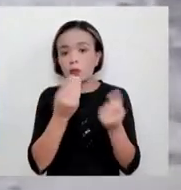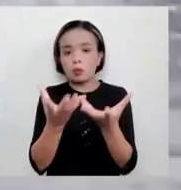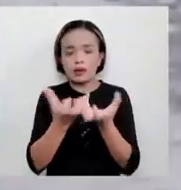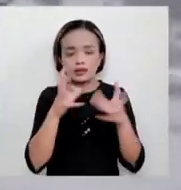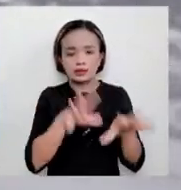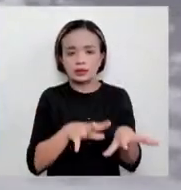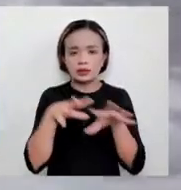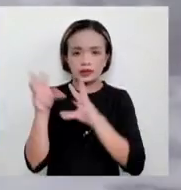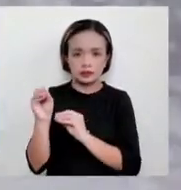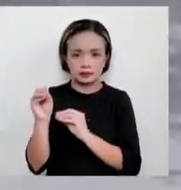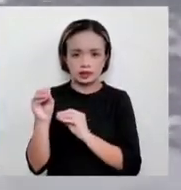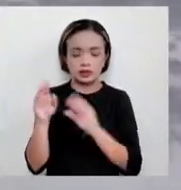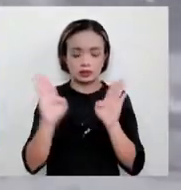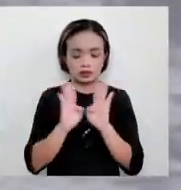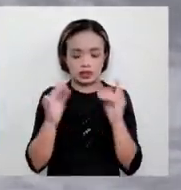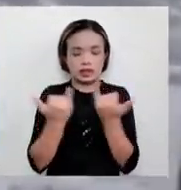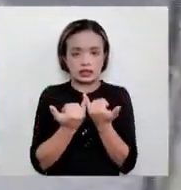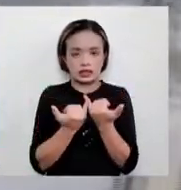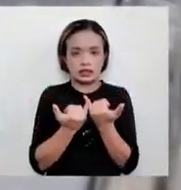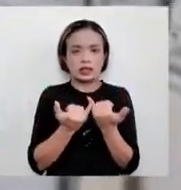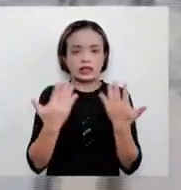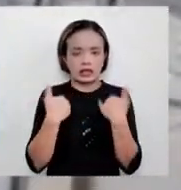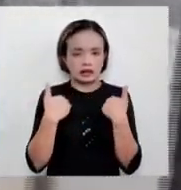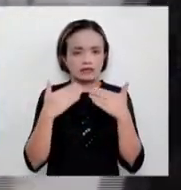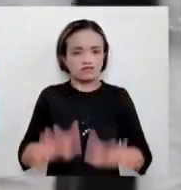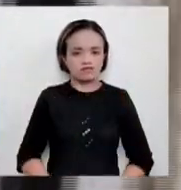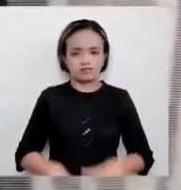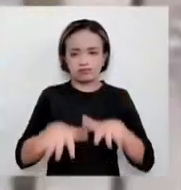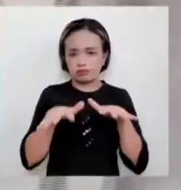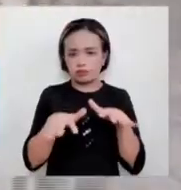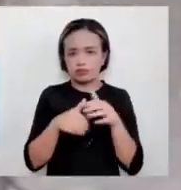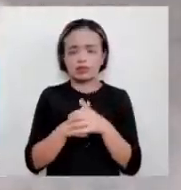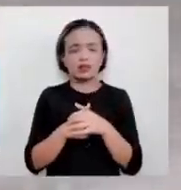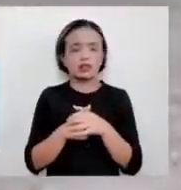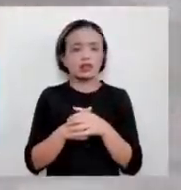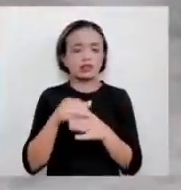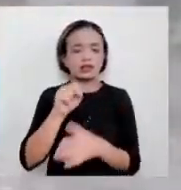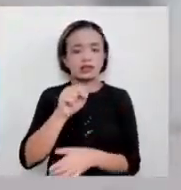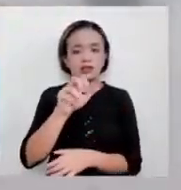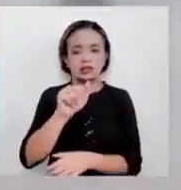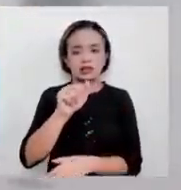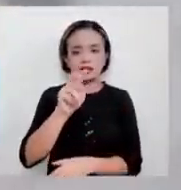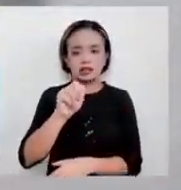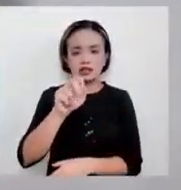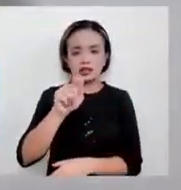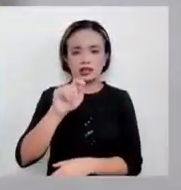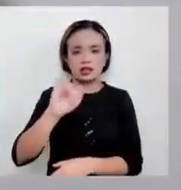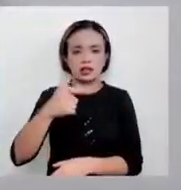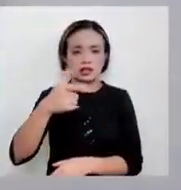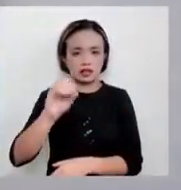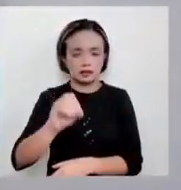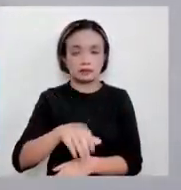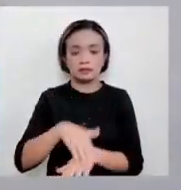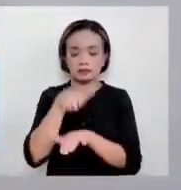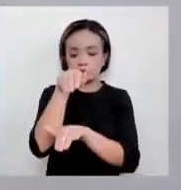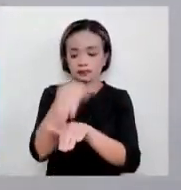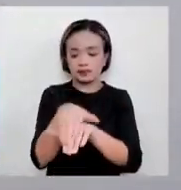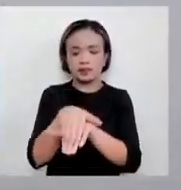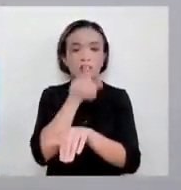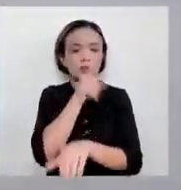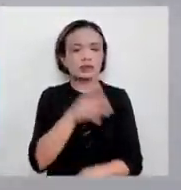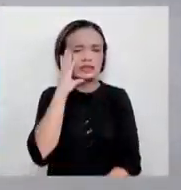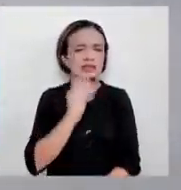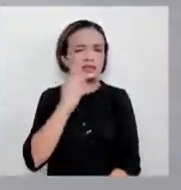that are flooded are portions of Andres Ilagan, Santiago, and Motideraso. Oriental Mindoro has been experiencing heavy